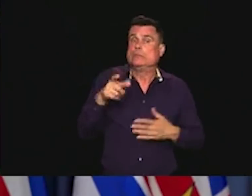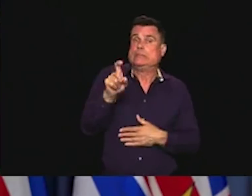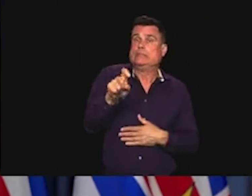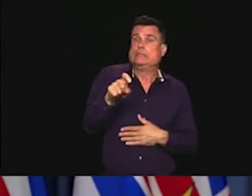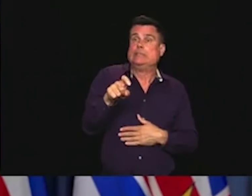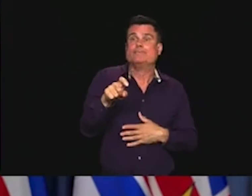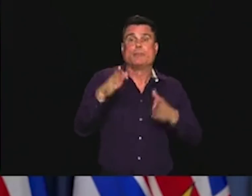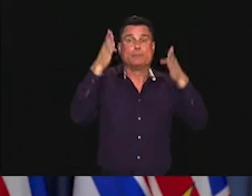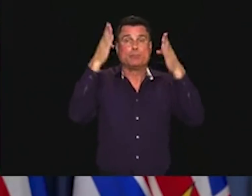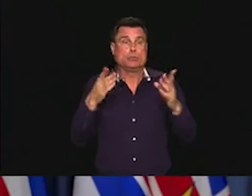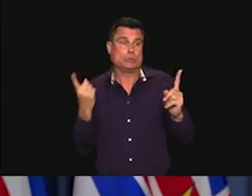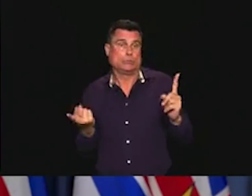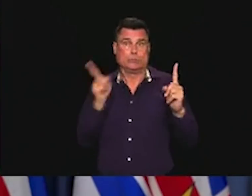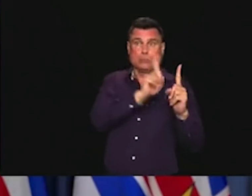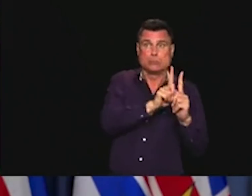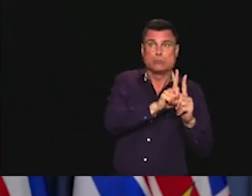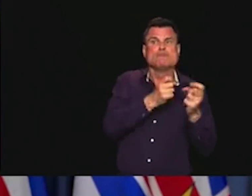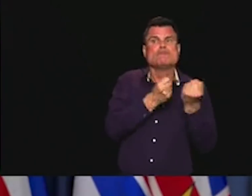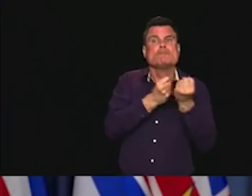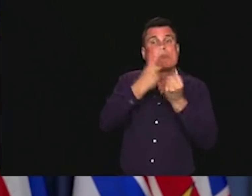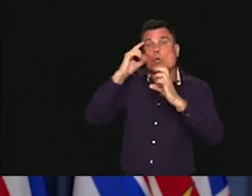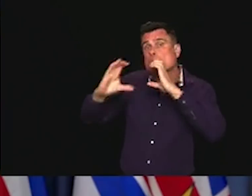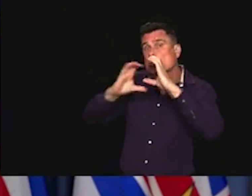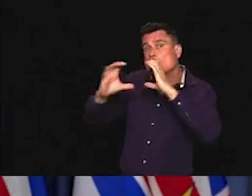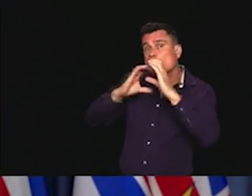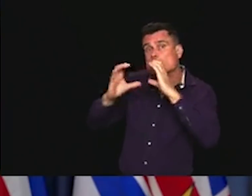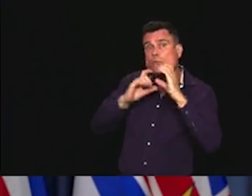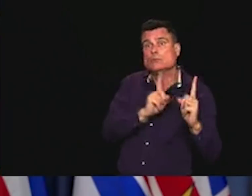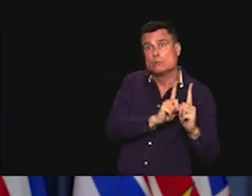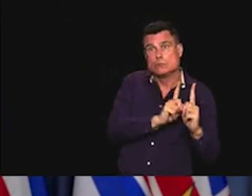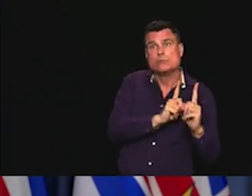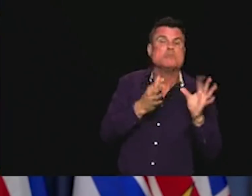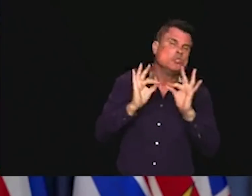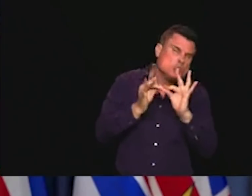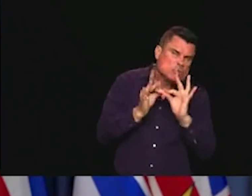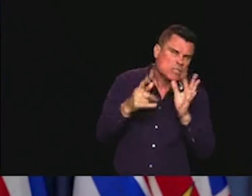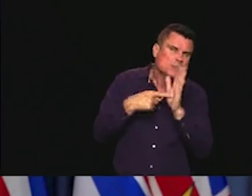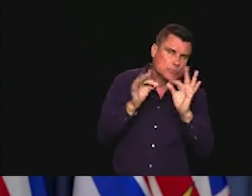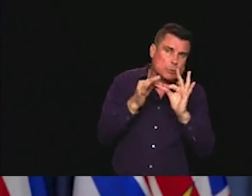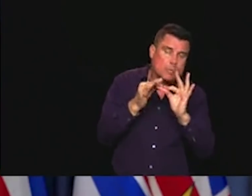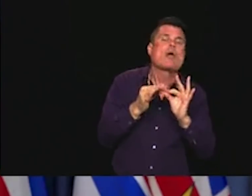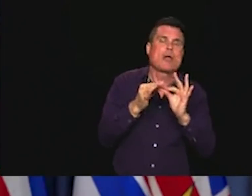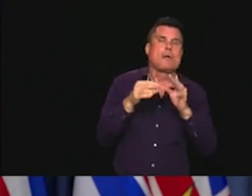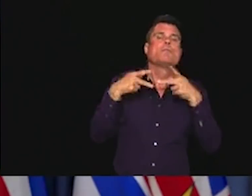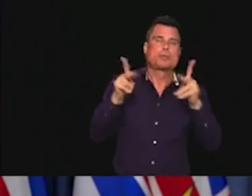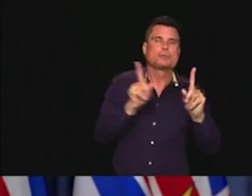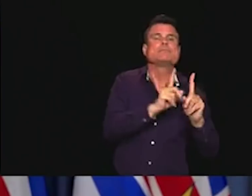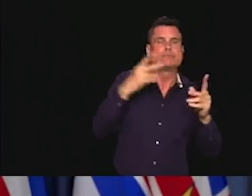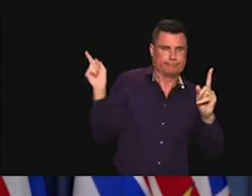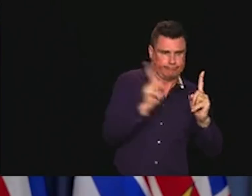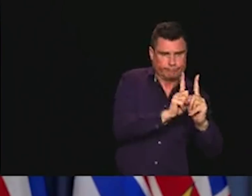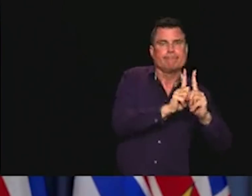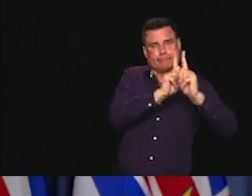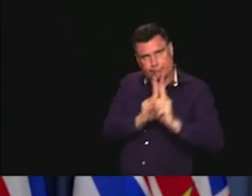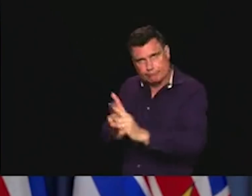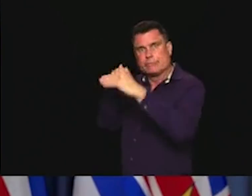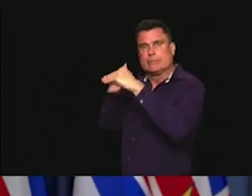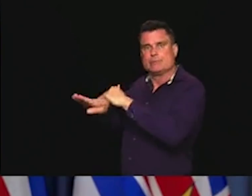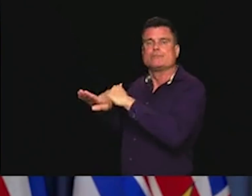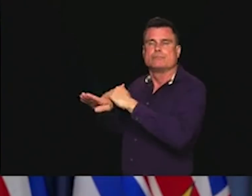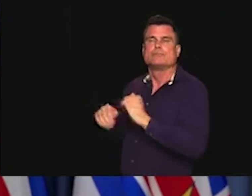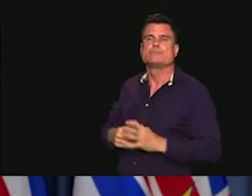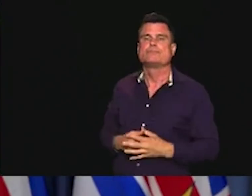essential visits include assistance by designated representatives for people with disabilities, including provision of emotional support, visits